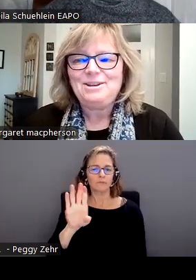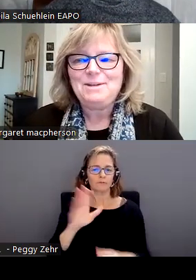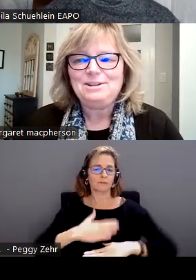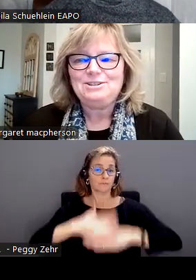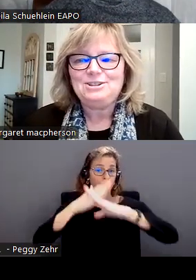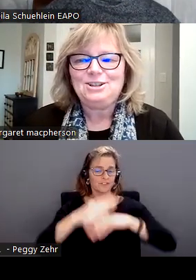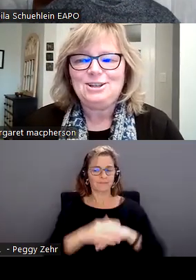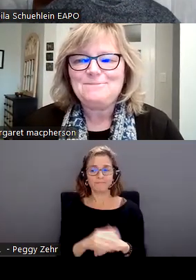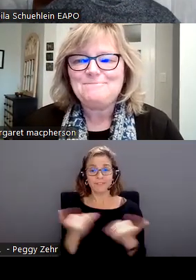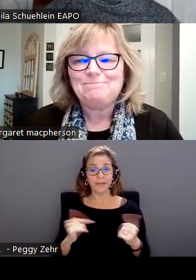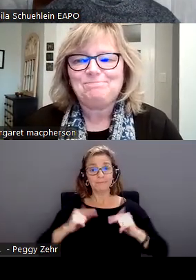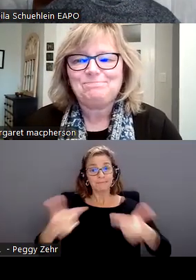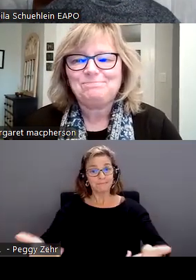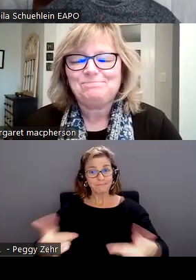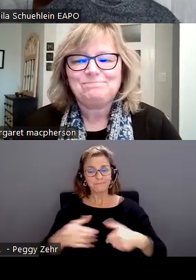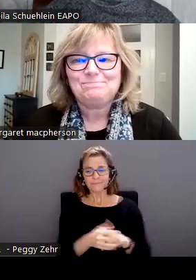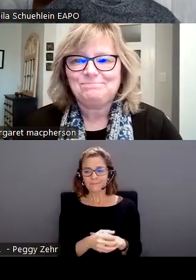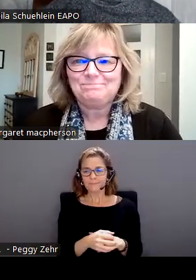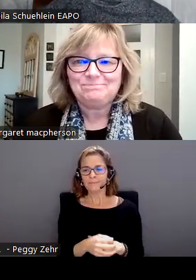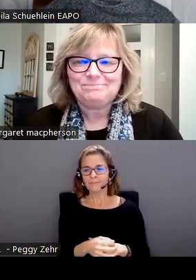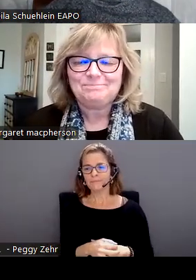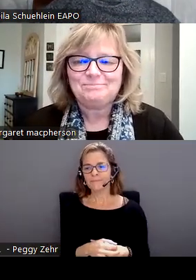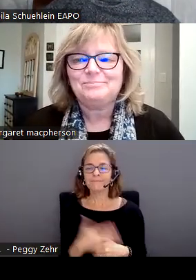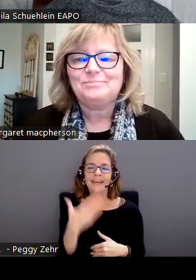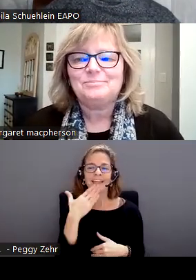Thank you very much, Sheila. Thank you, Sheila.